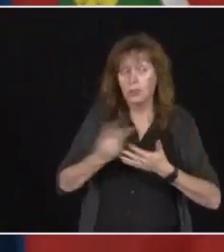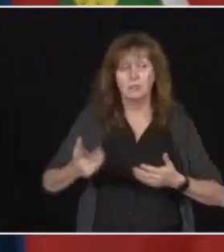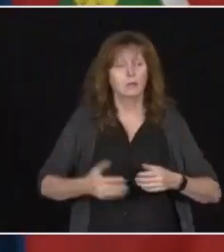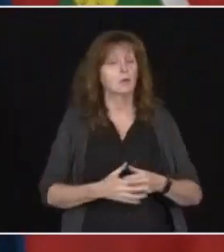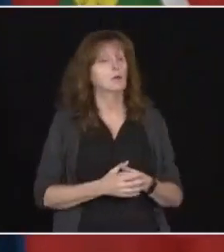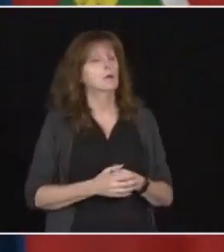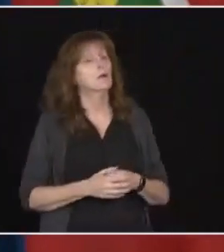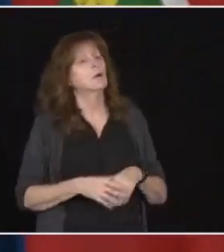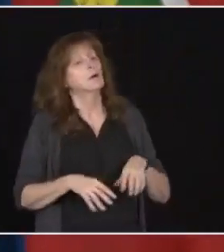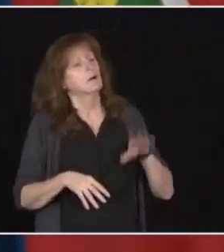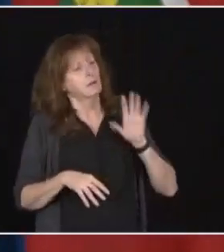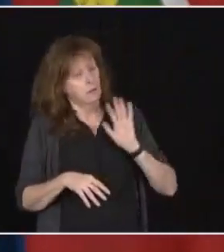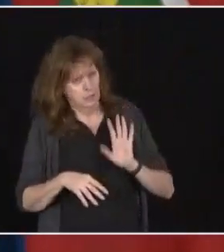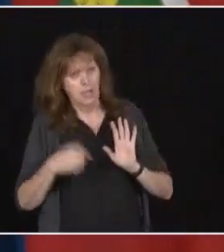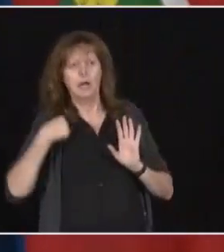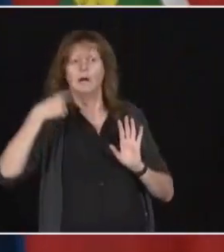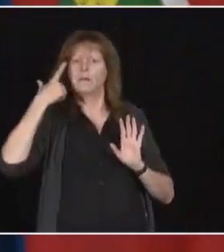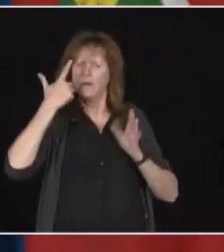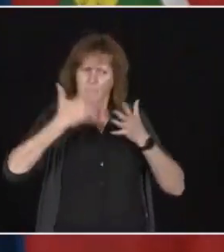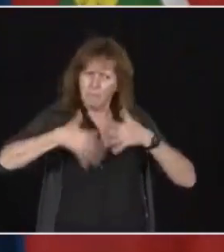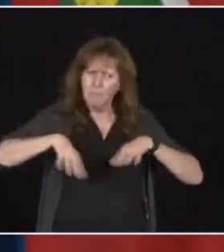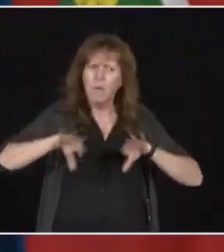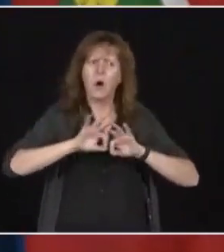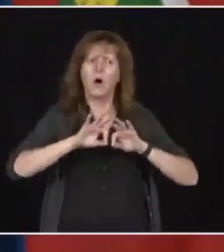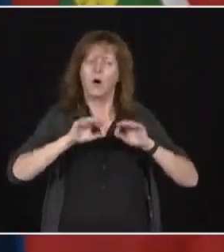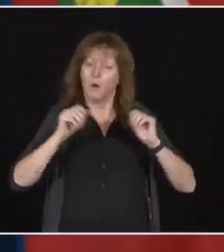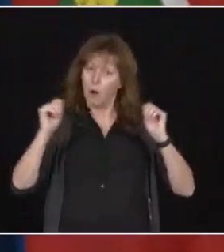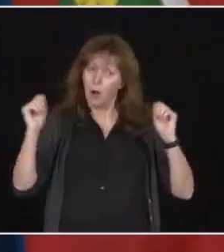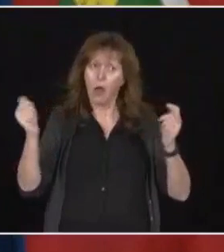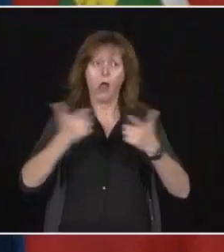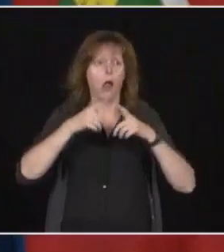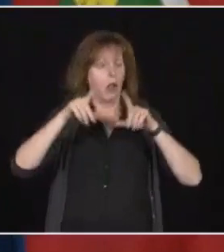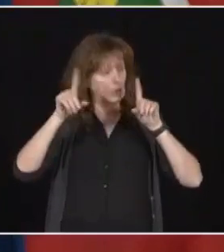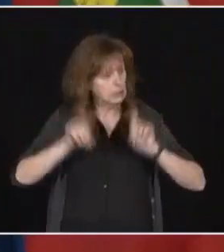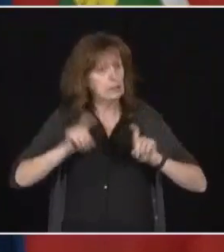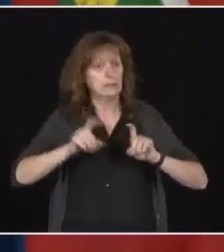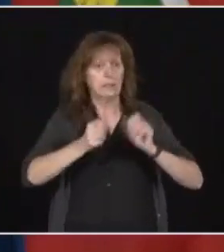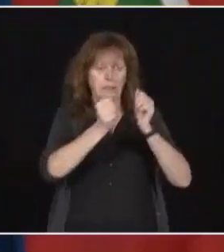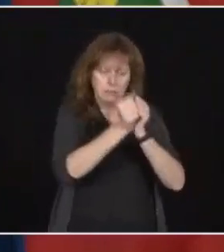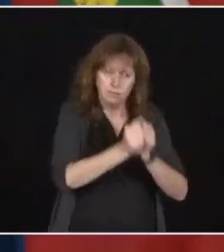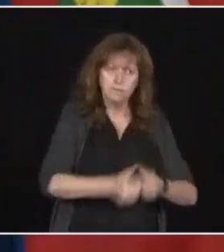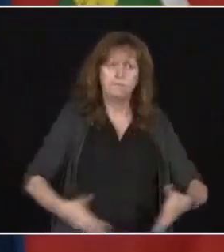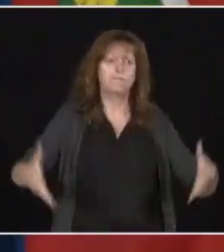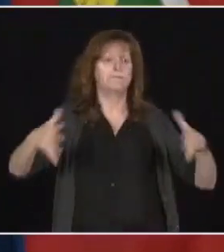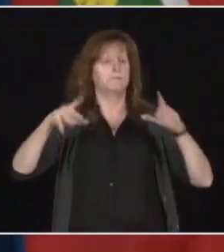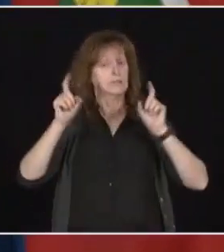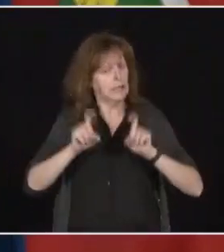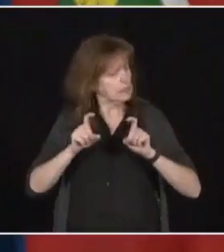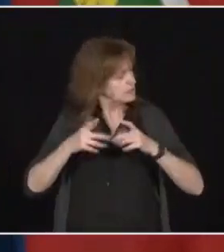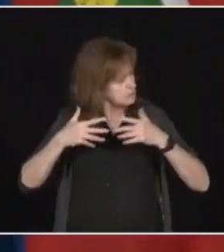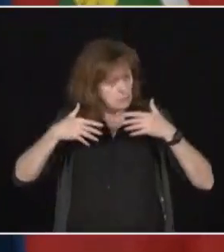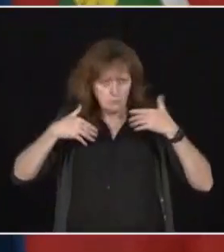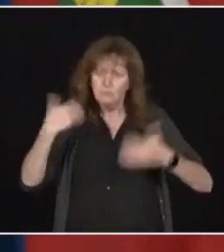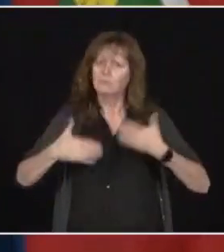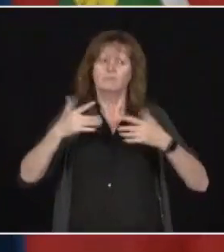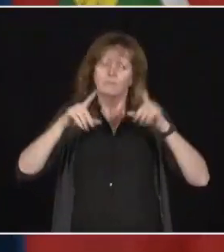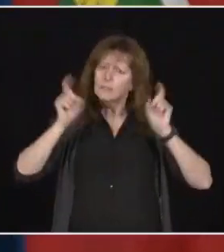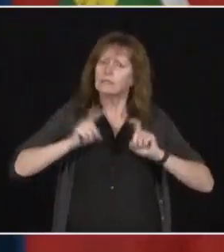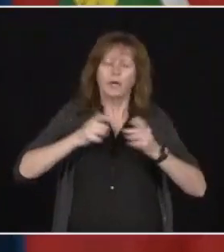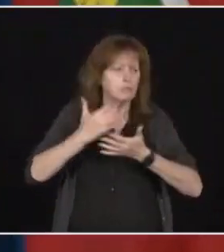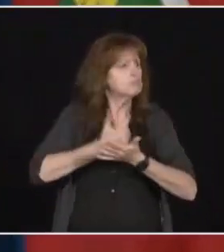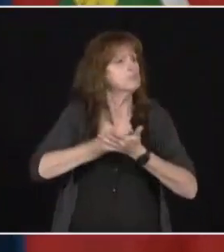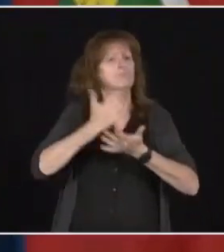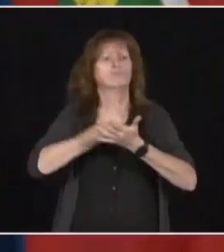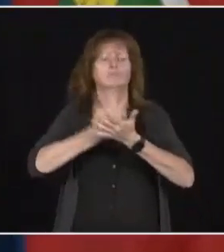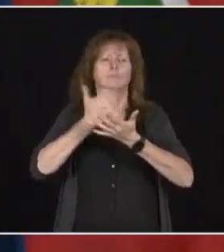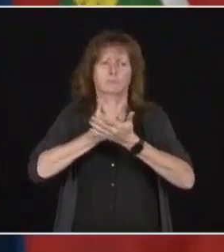us to be testing and ensure that we get as much testing as we possibly can done at every opportunity, especially if we're coming into